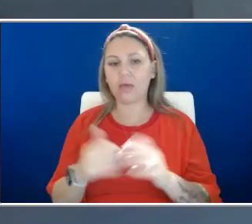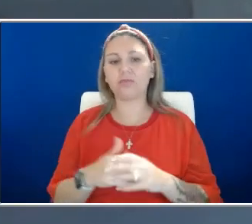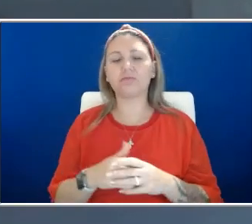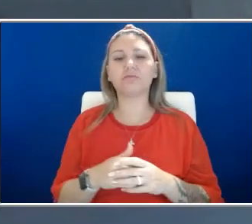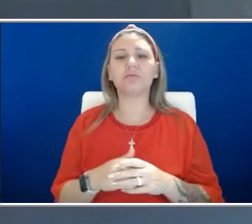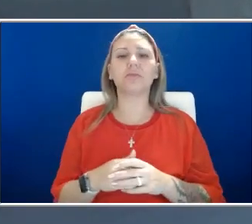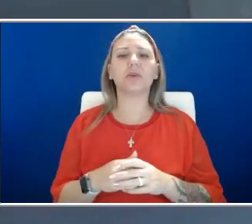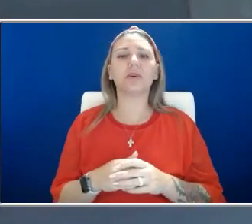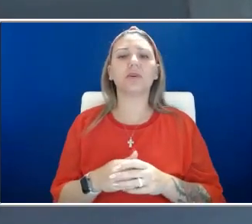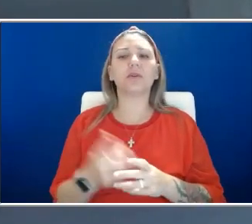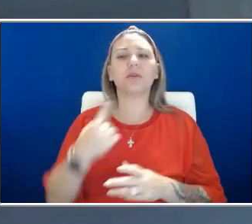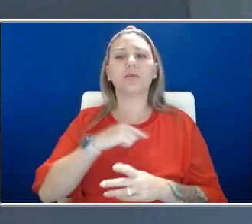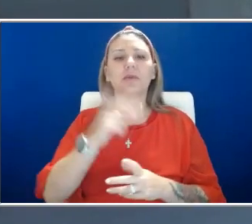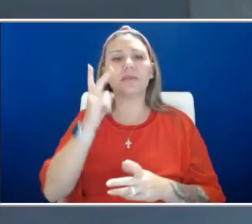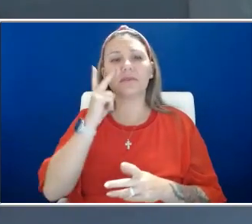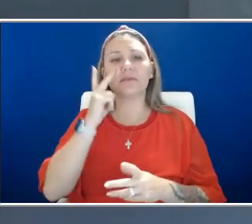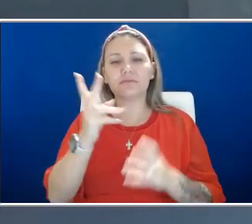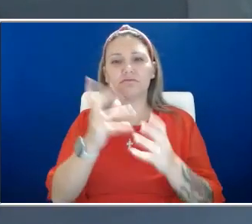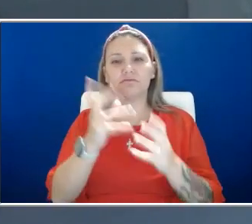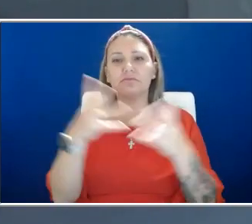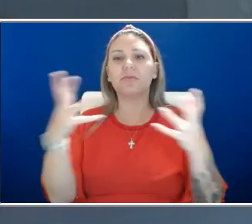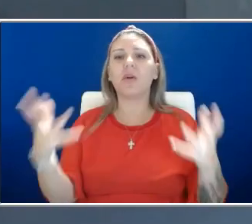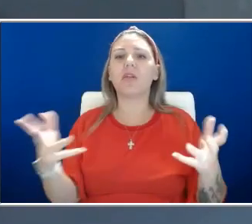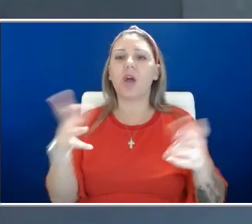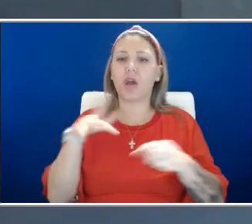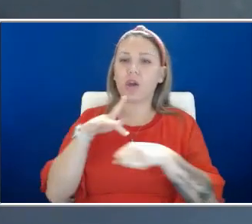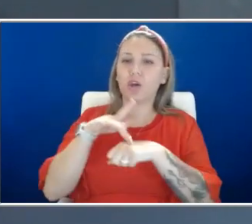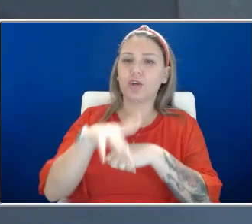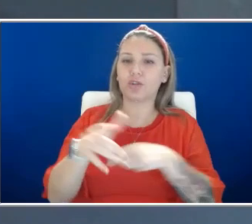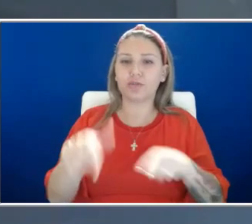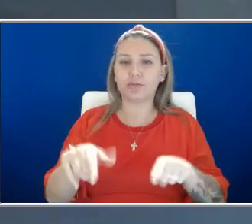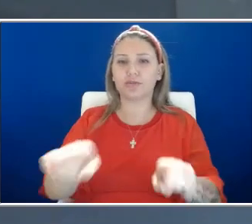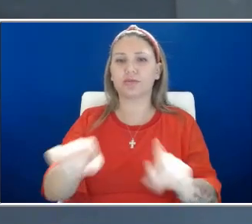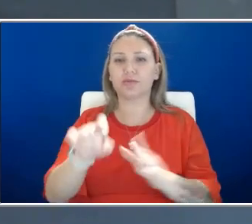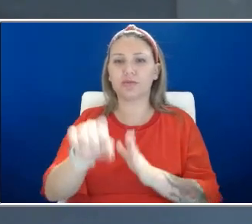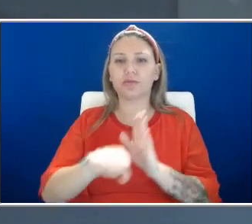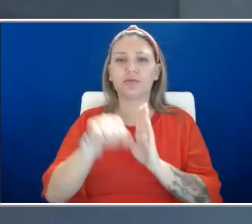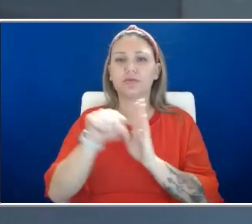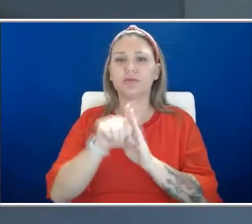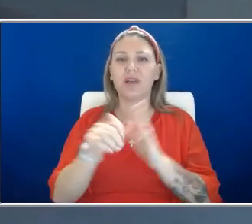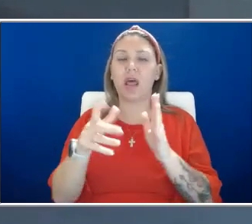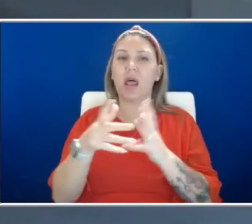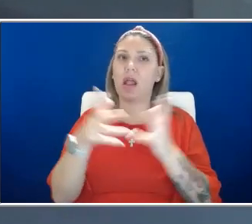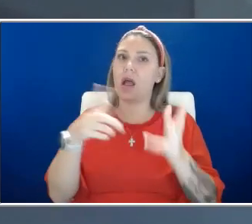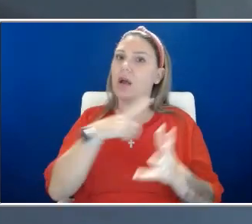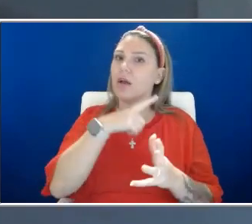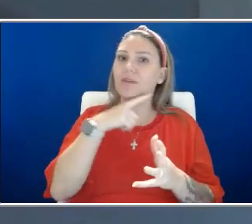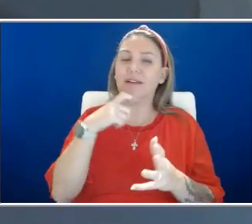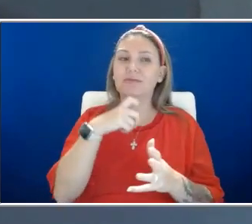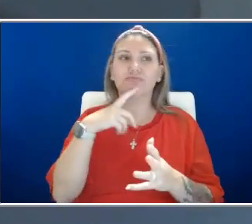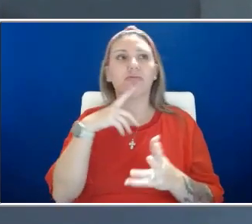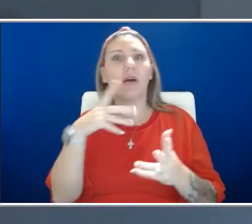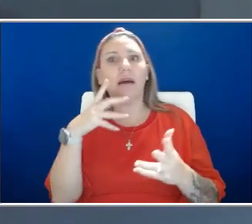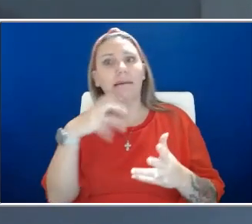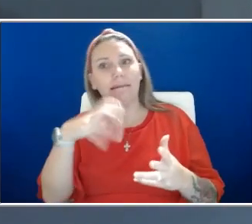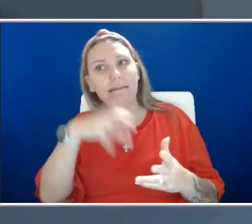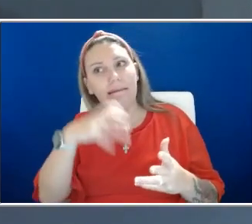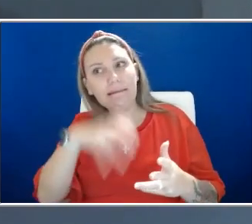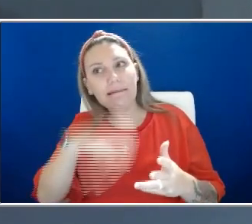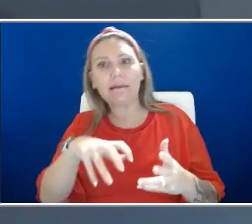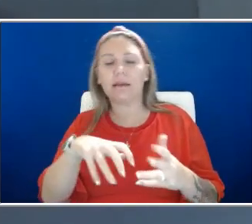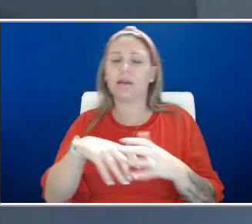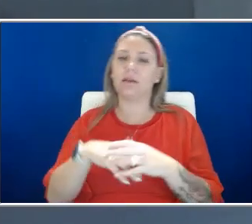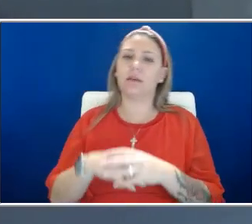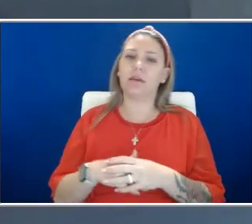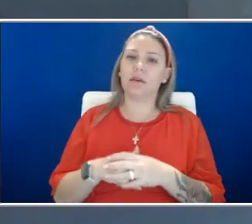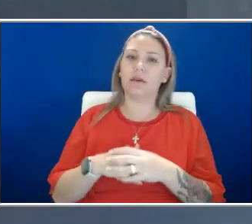a lot, especially early in the season, a lot of heat related. And